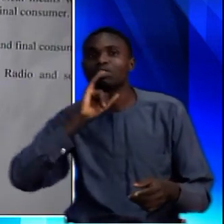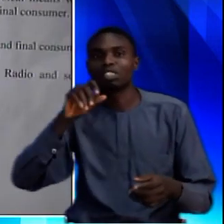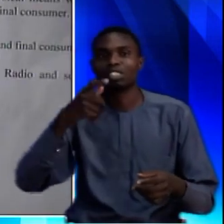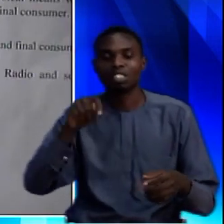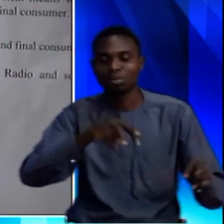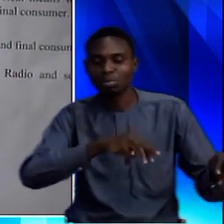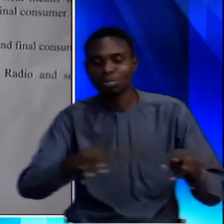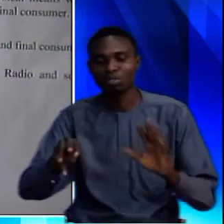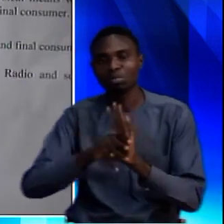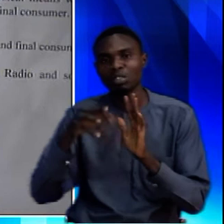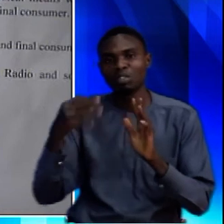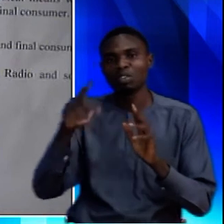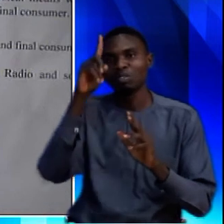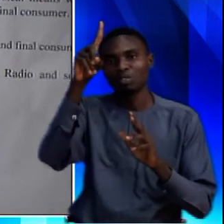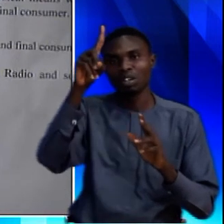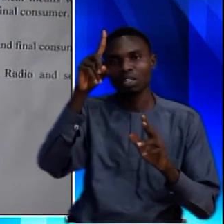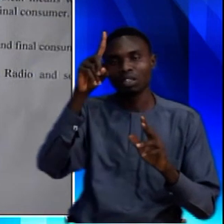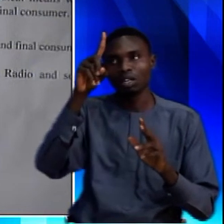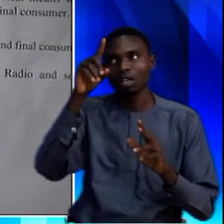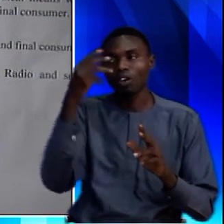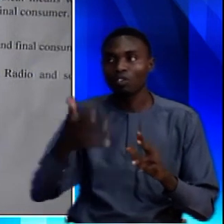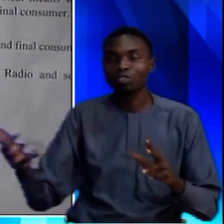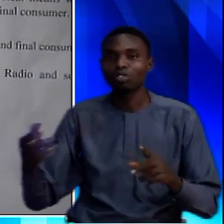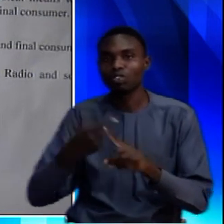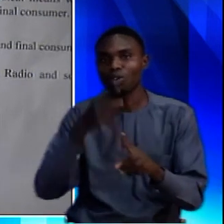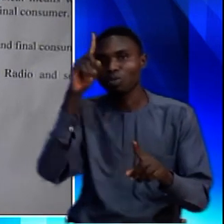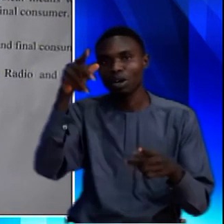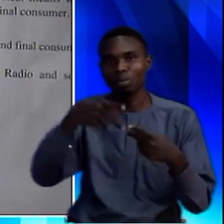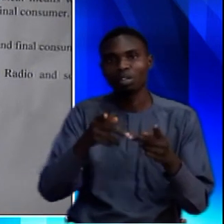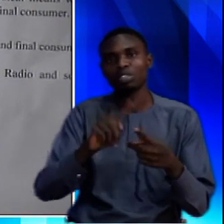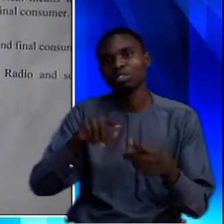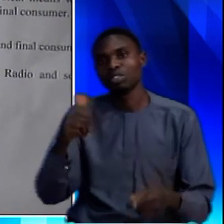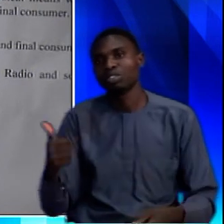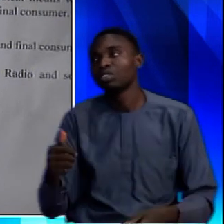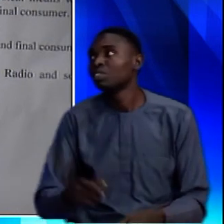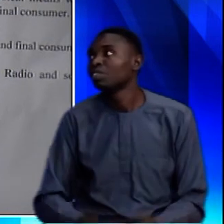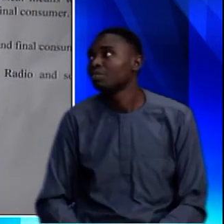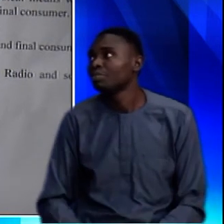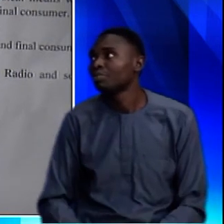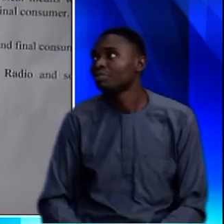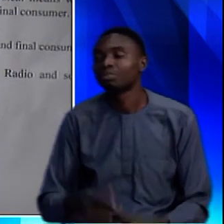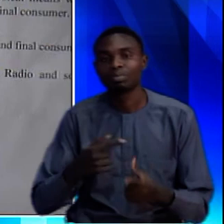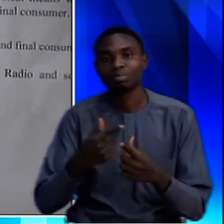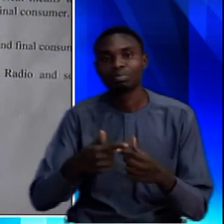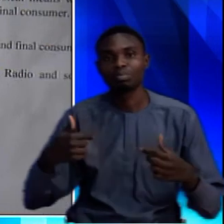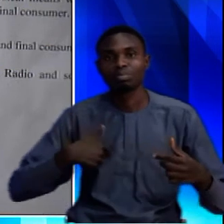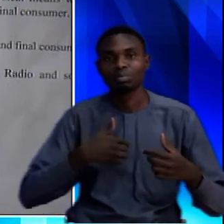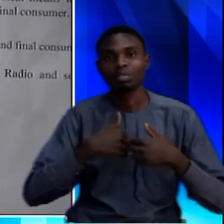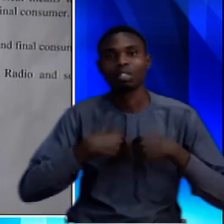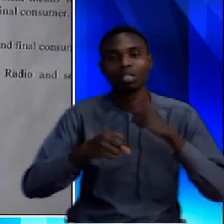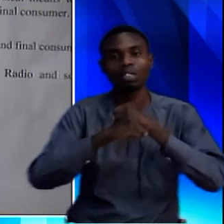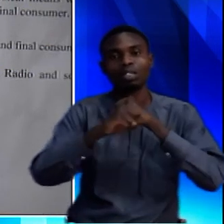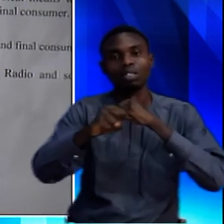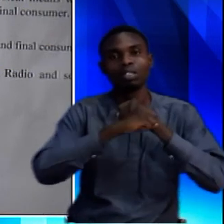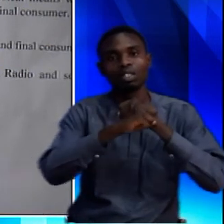from the wholesaler down to the final consumer. Then we have advertisement. That's why we said advertisement simply means